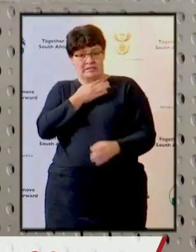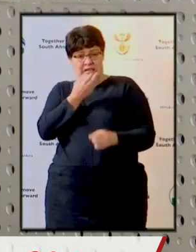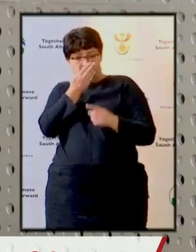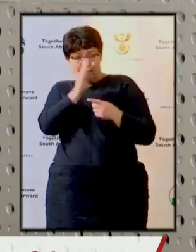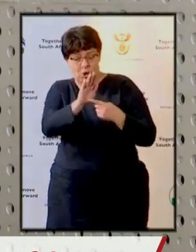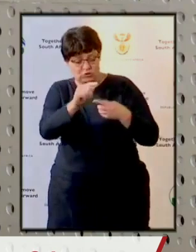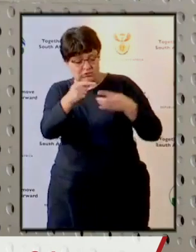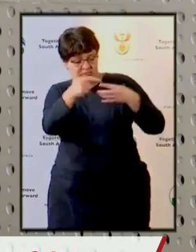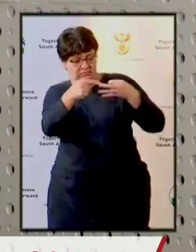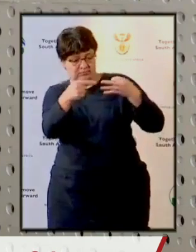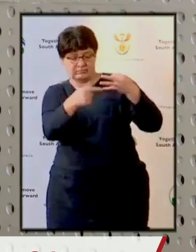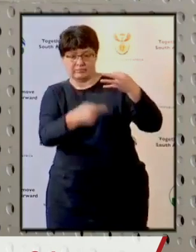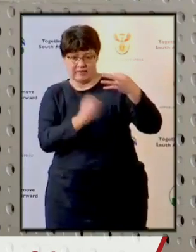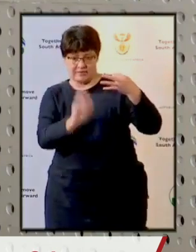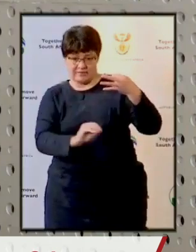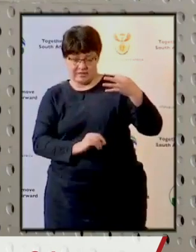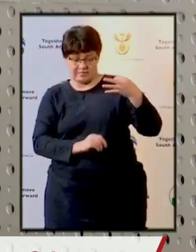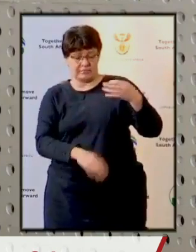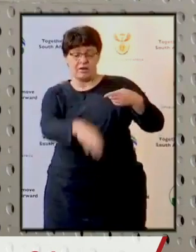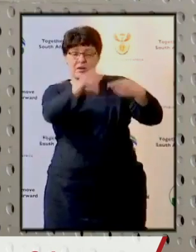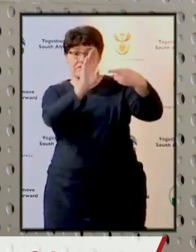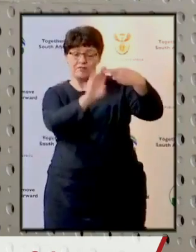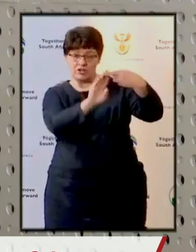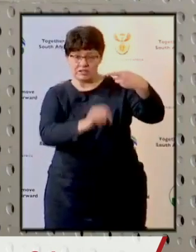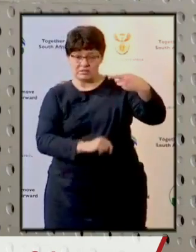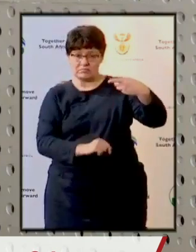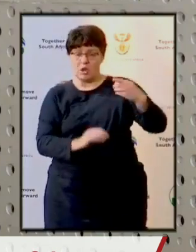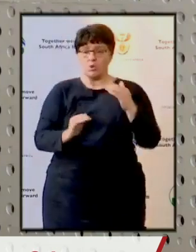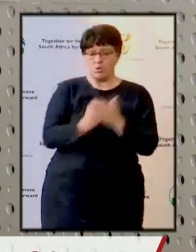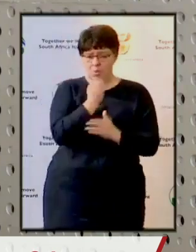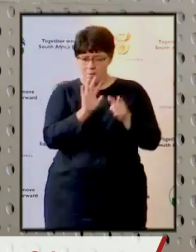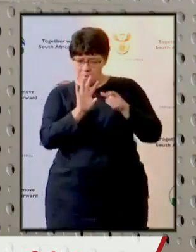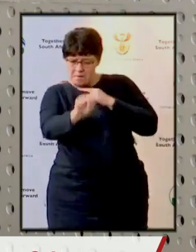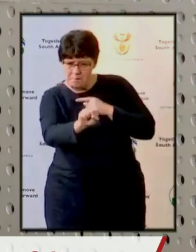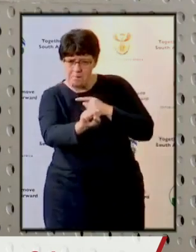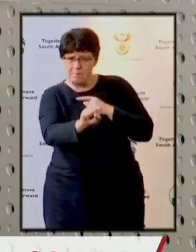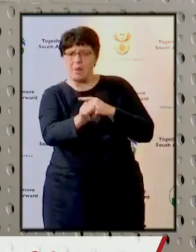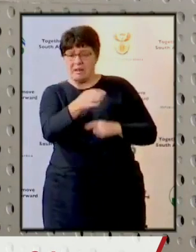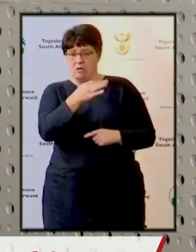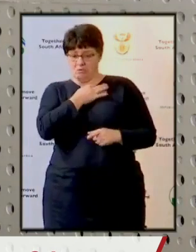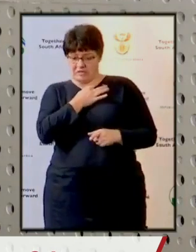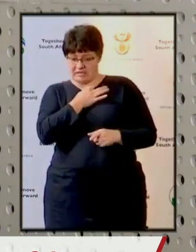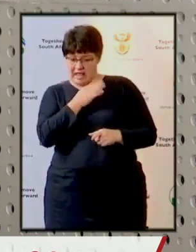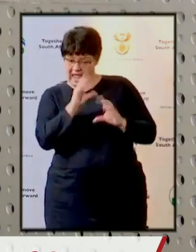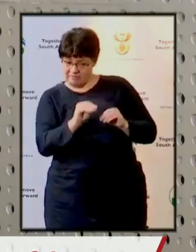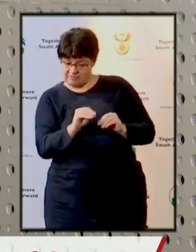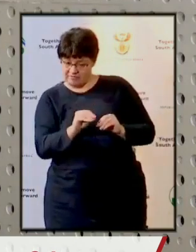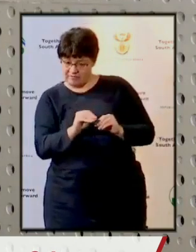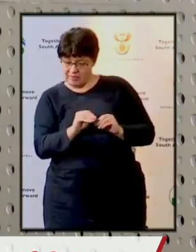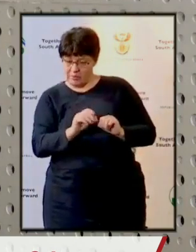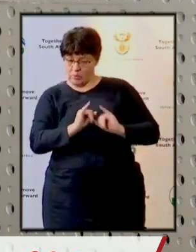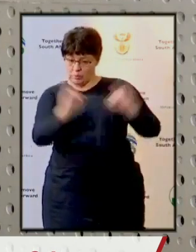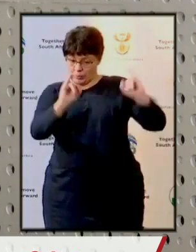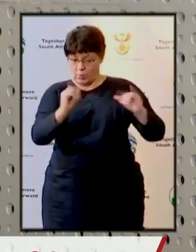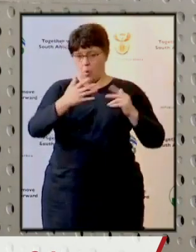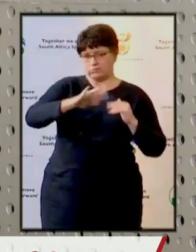components. The first is a new alert system to measure the degree of risk that we face with the spread of